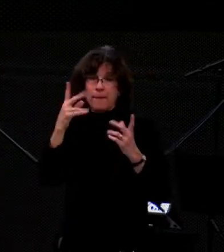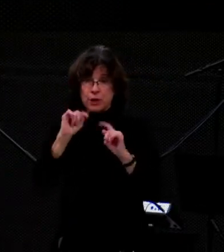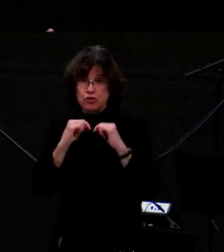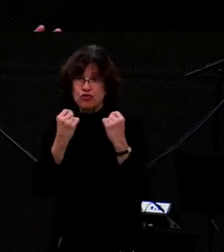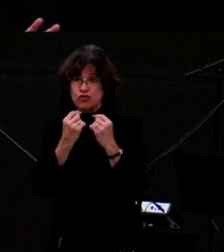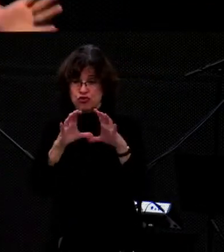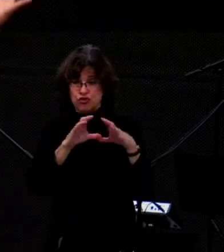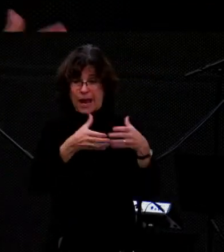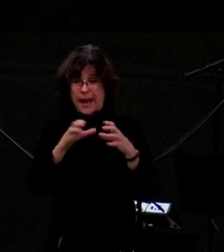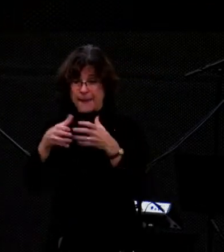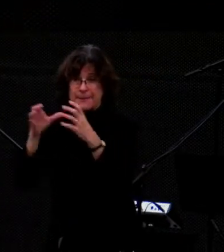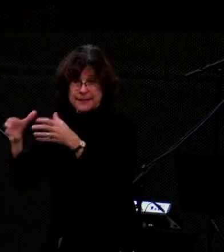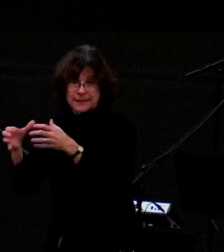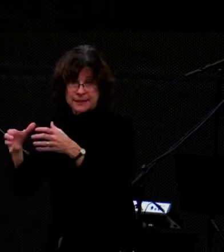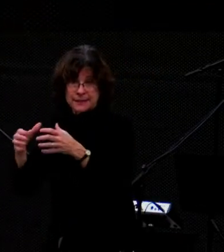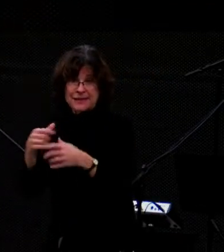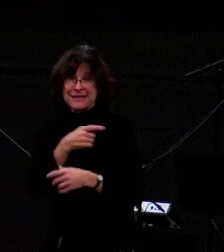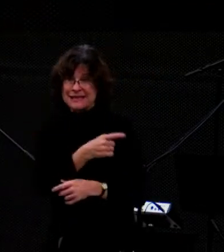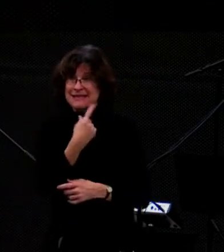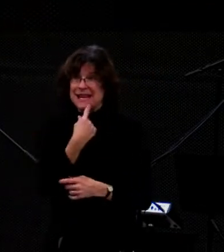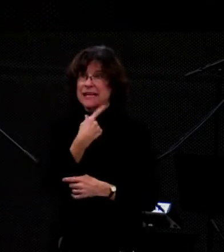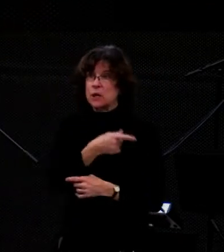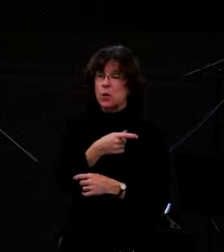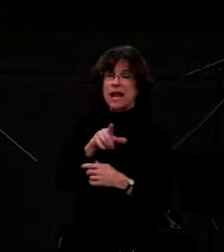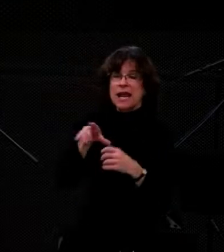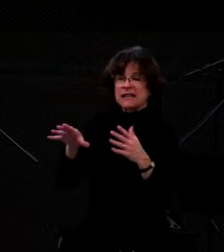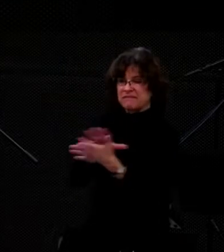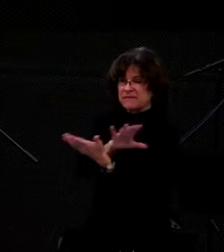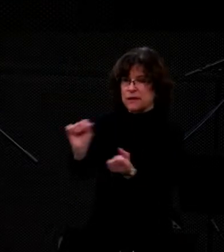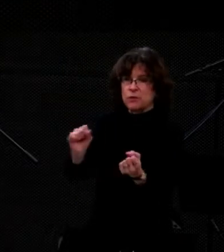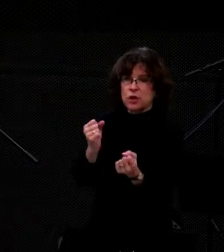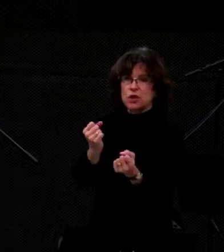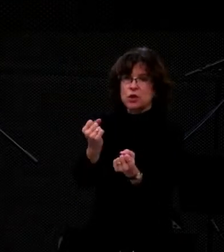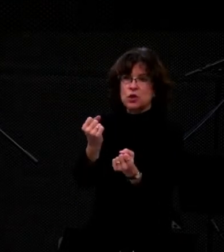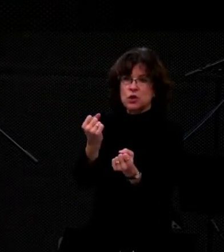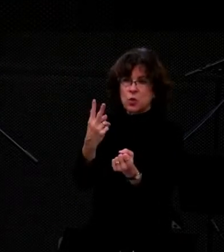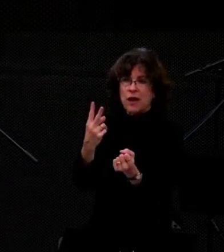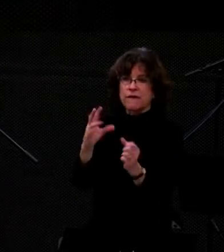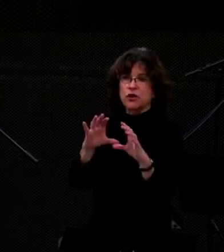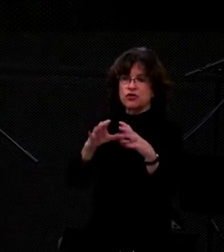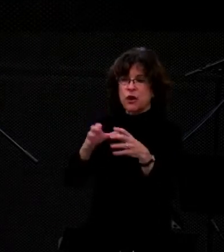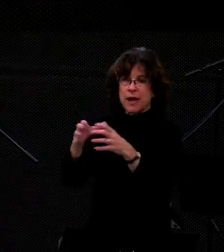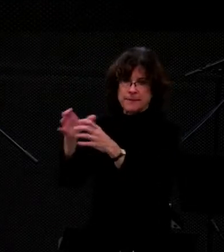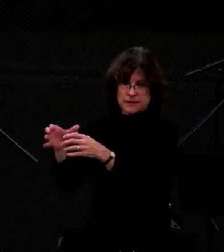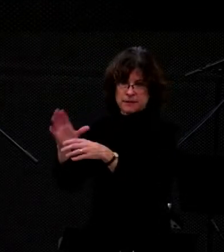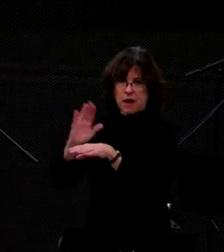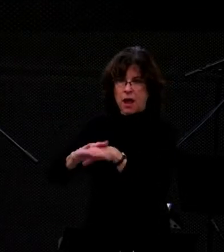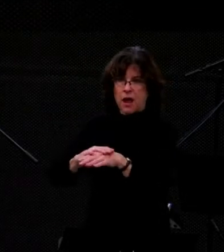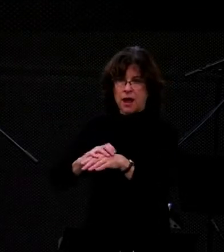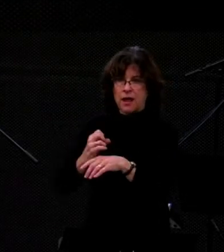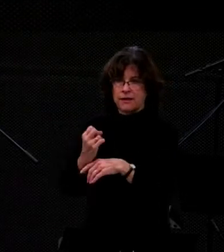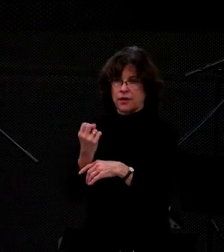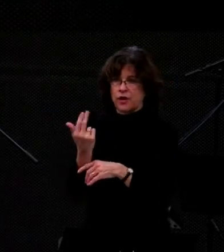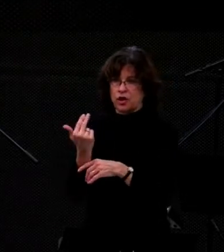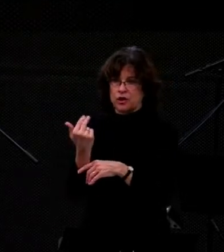going to completely annihilate the 12 tribes of Israel on the 12th day of the 12th month, or the 12th month of the 12th year.